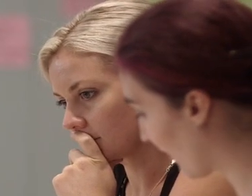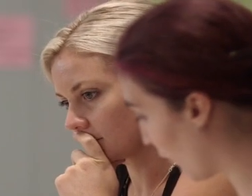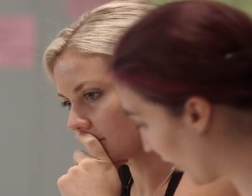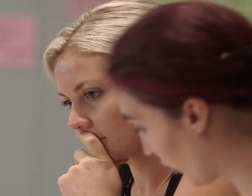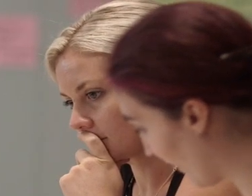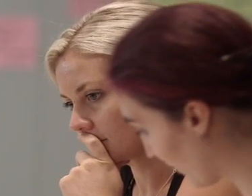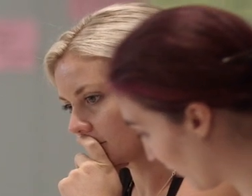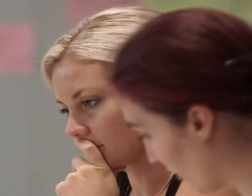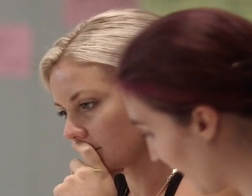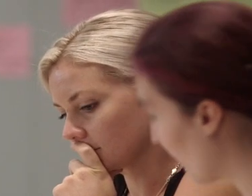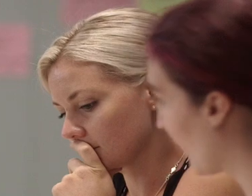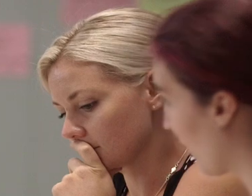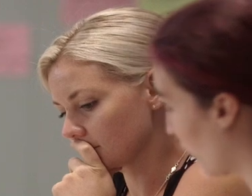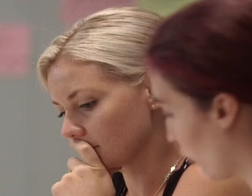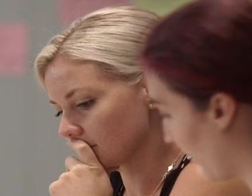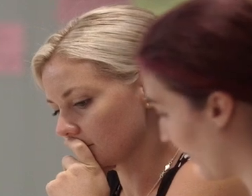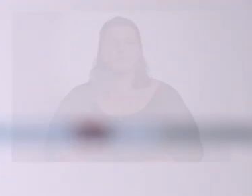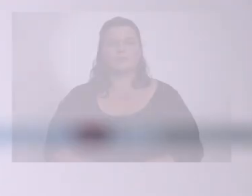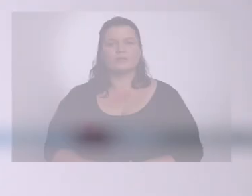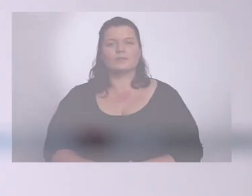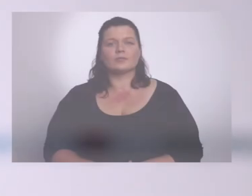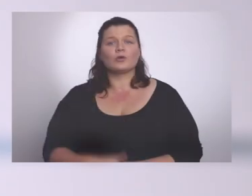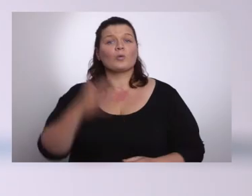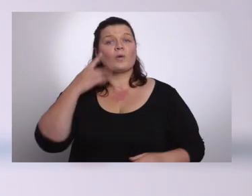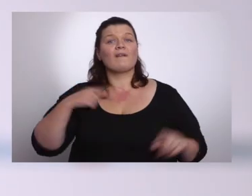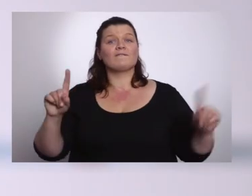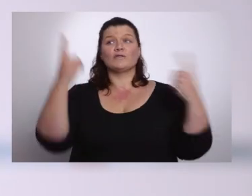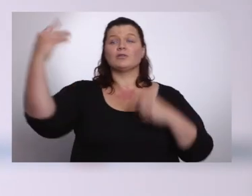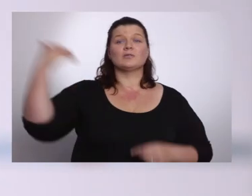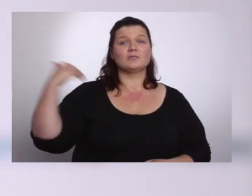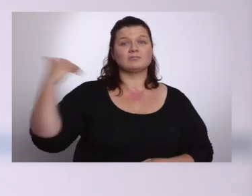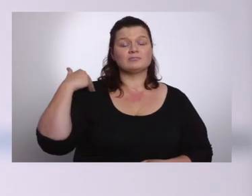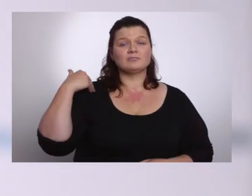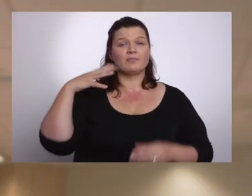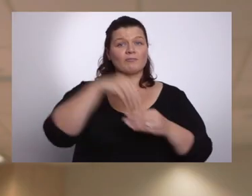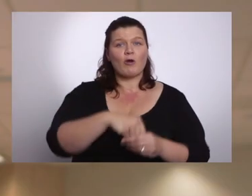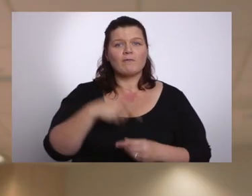notification about the jury, my first thought was,